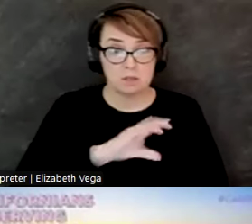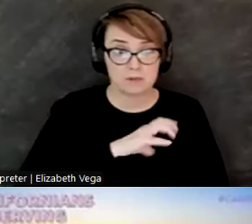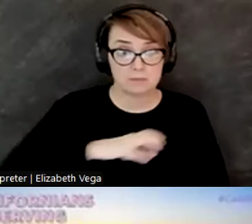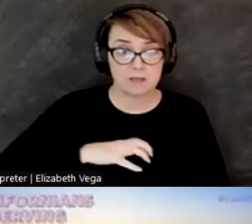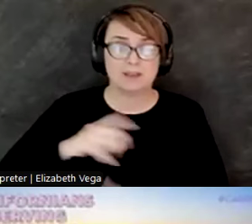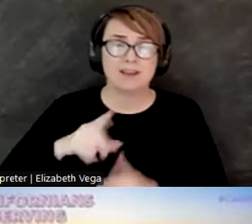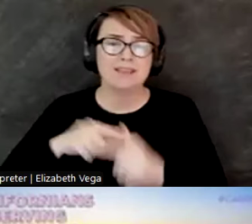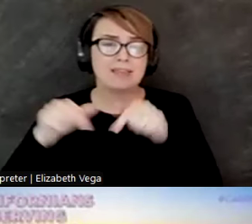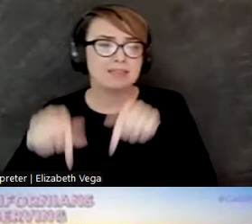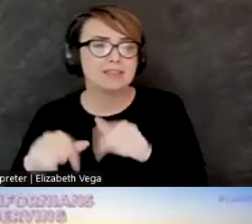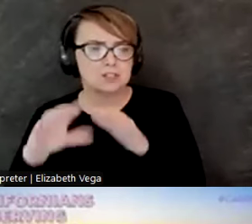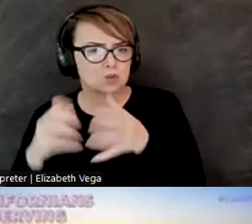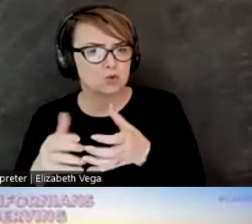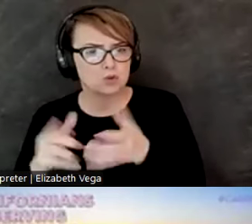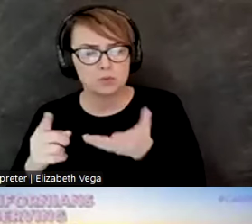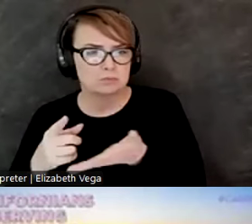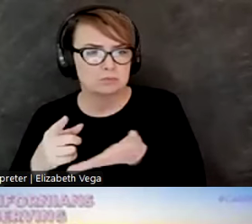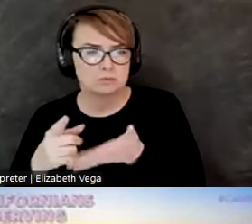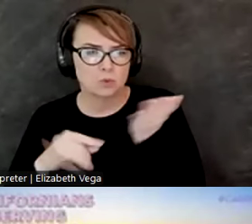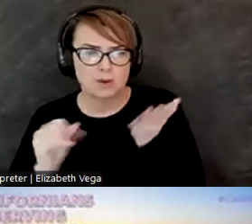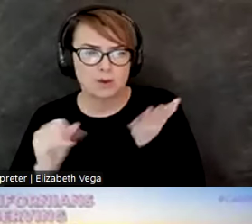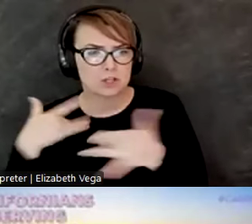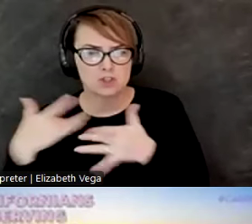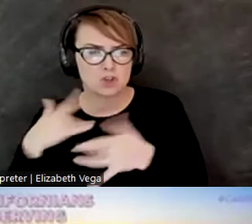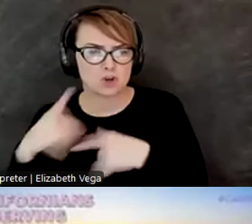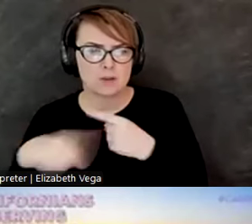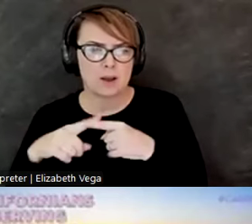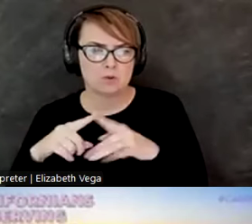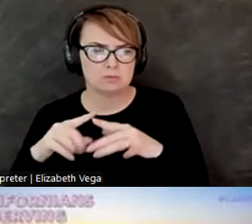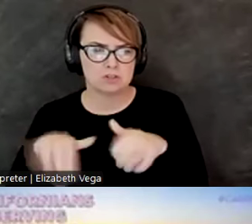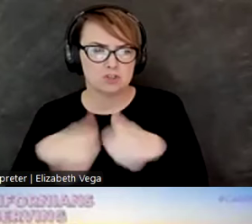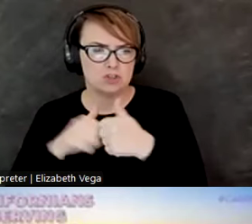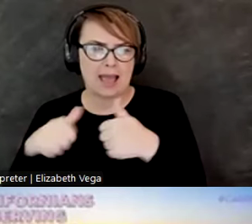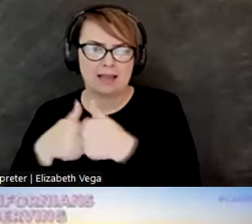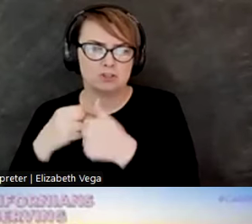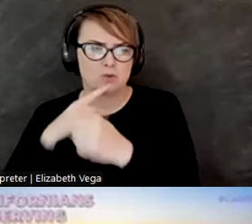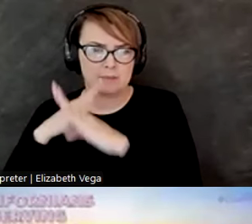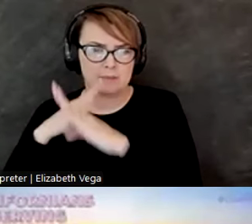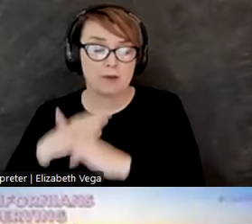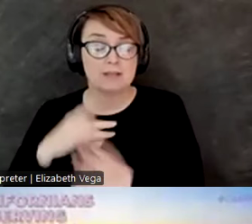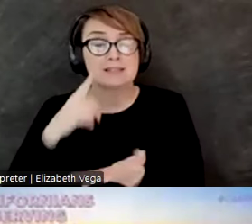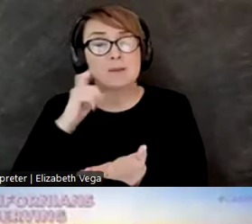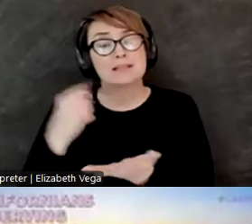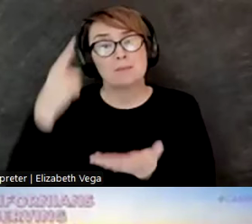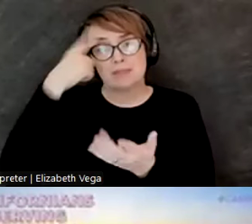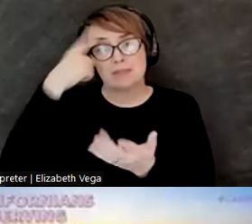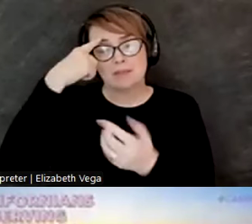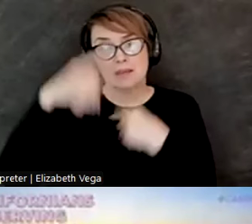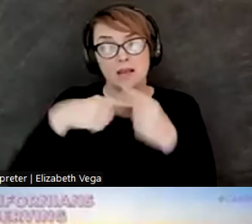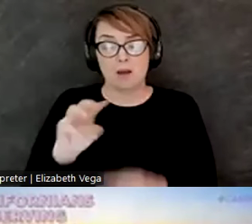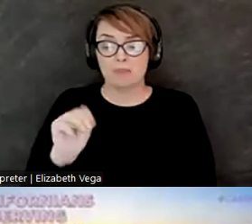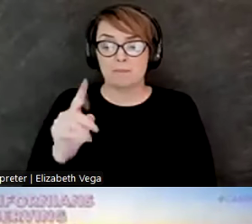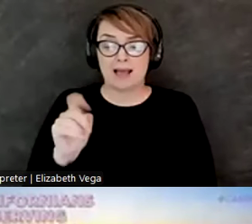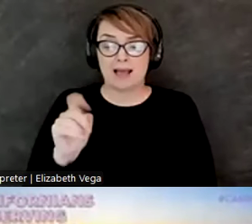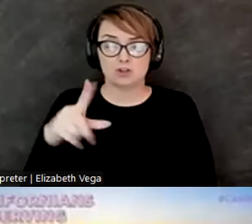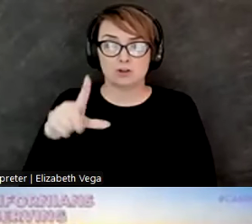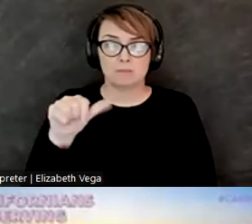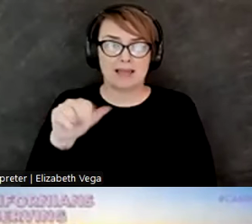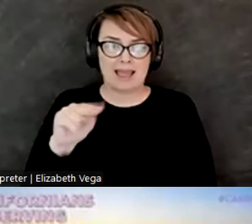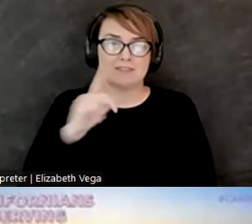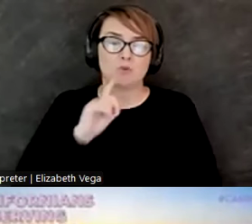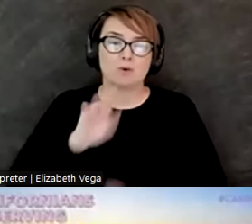what is this group's concern about the challenge and barriers? I go back to the master plan for development disabilities, for developmental